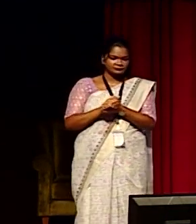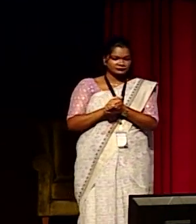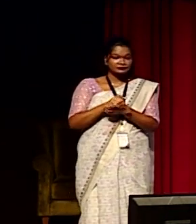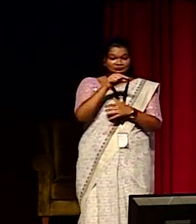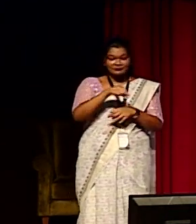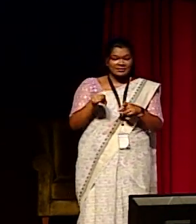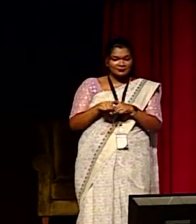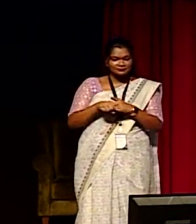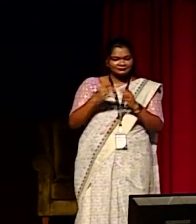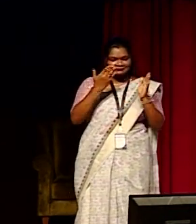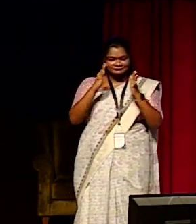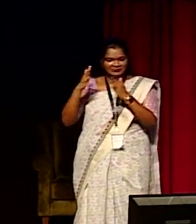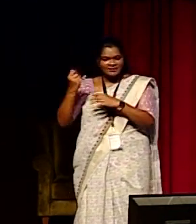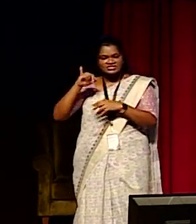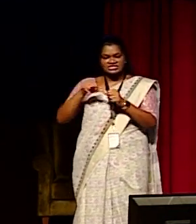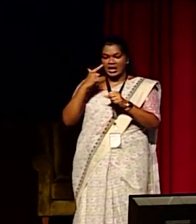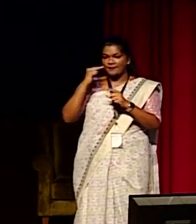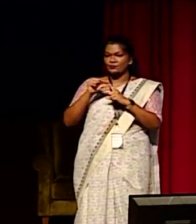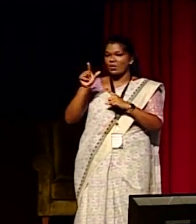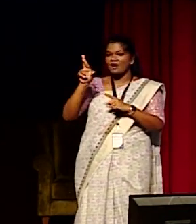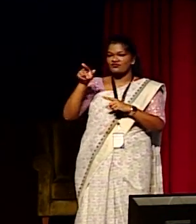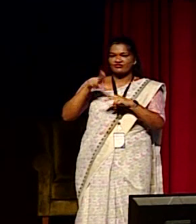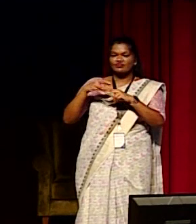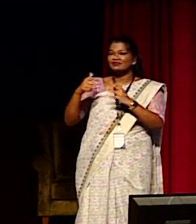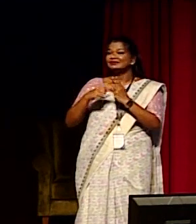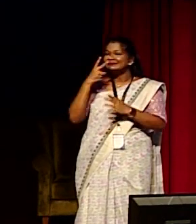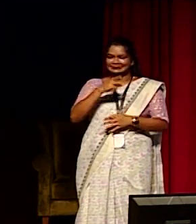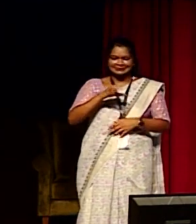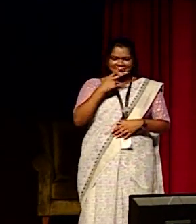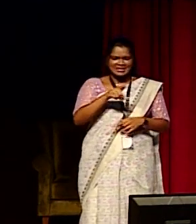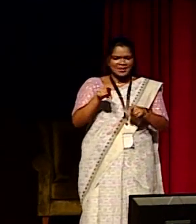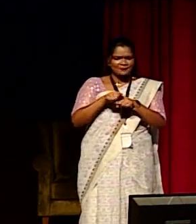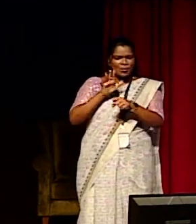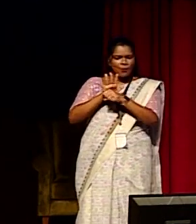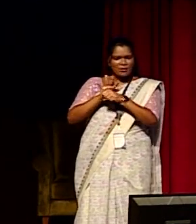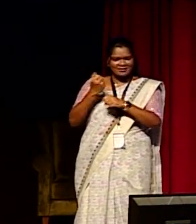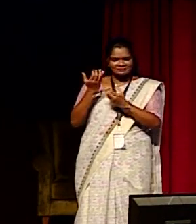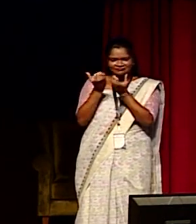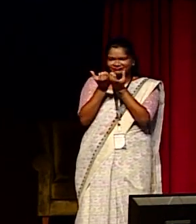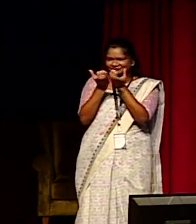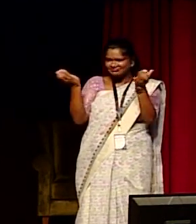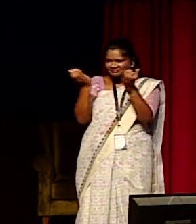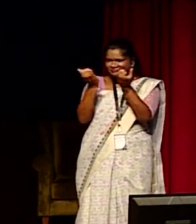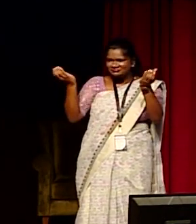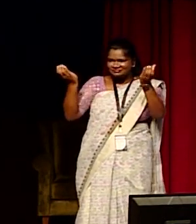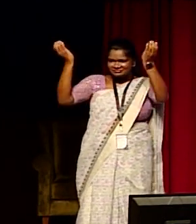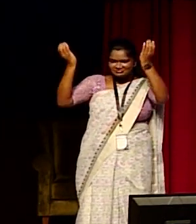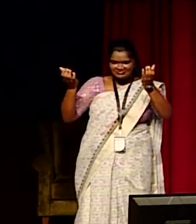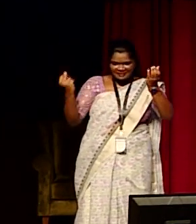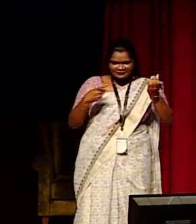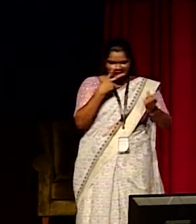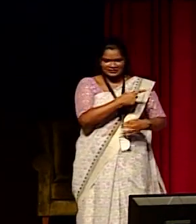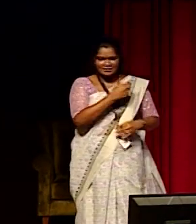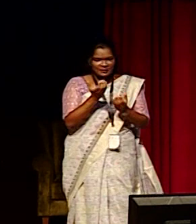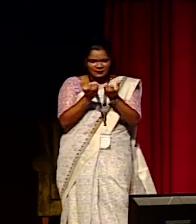This is a section of the Jaipur foot, and you can see that the wooden keel that was there in the satch foot